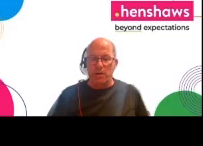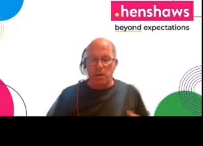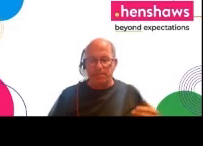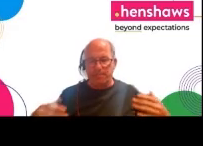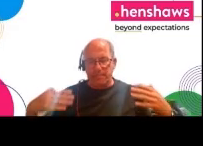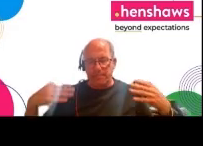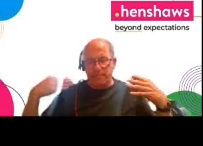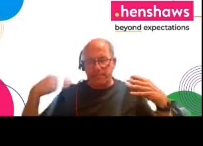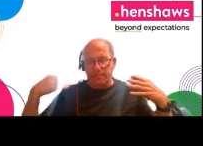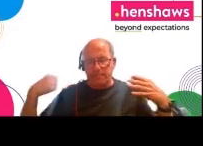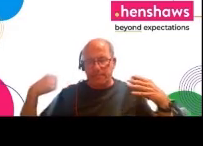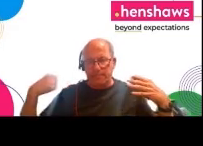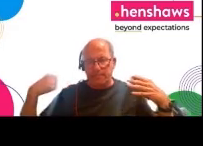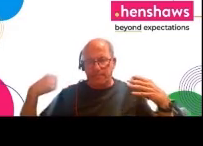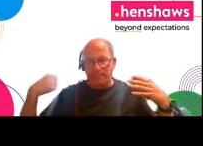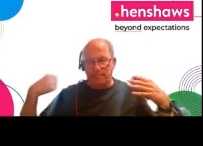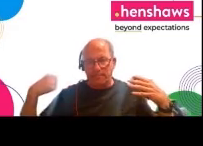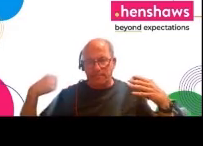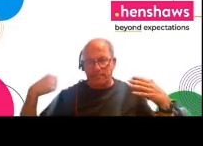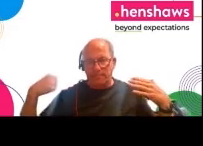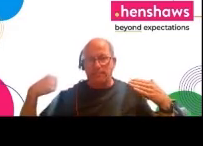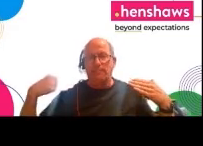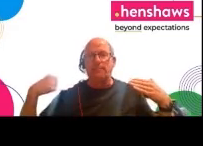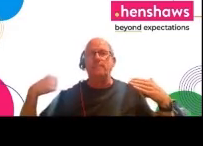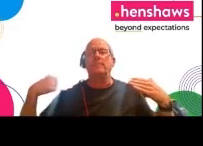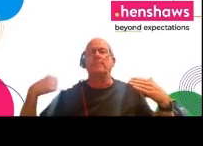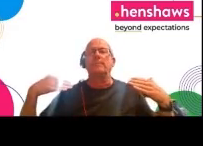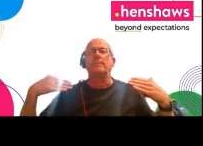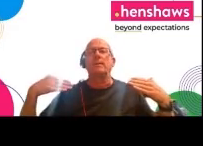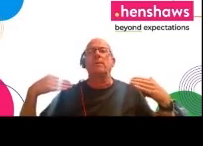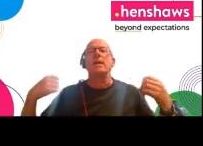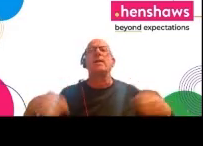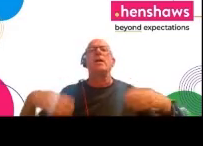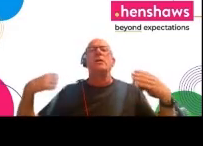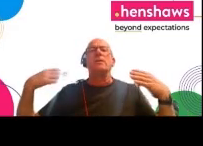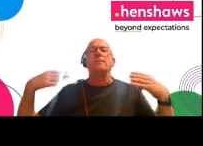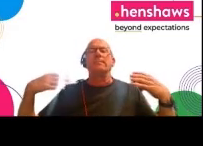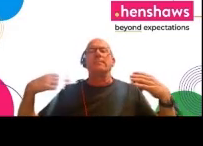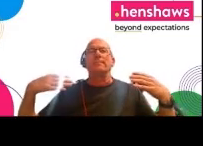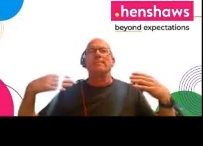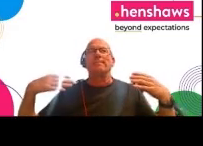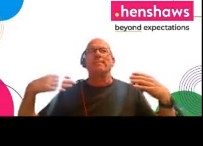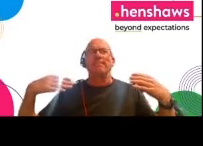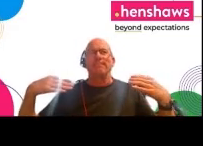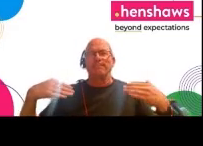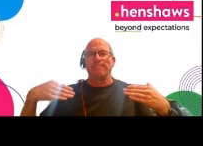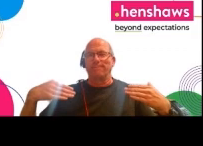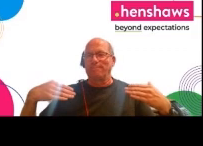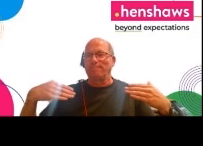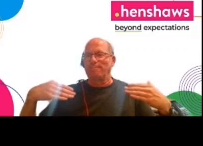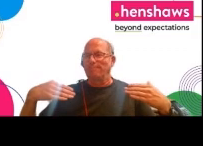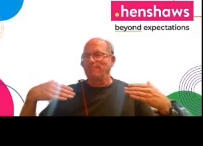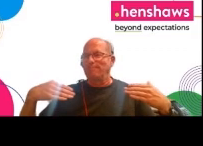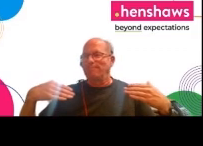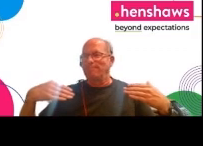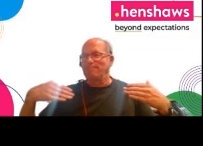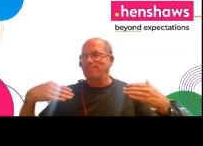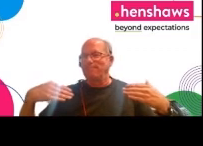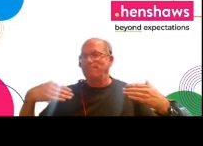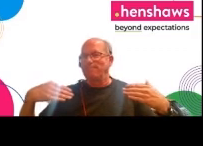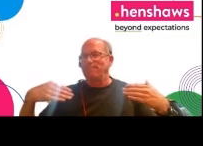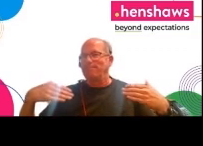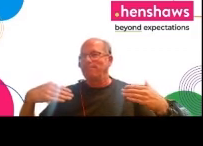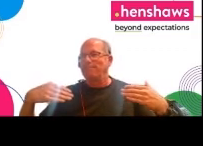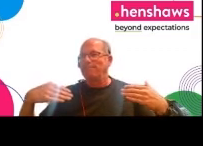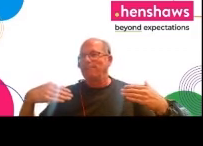turn TalkBack on. Navigate up button window TalkBack. Okay. Double tap to activate. Double tap and